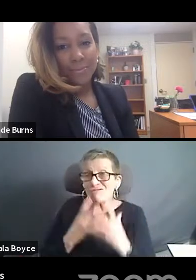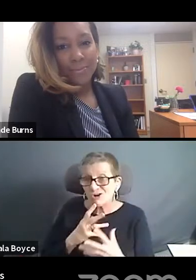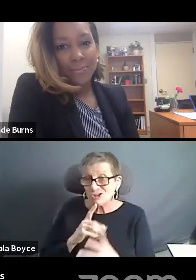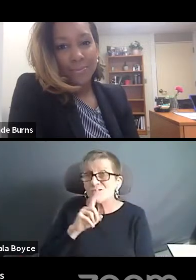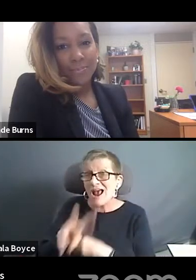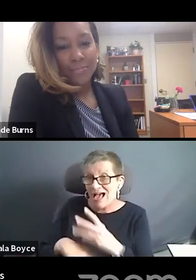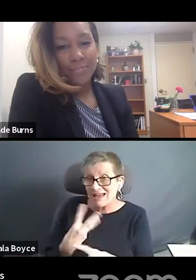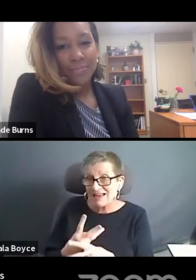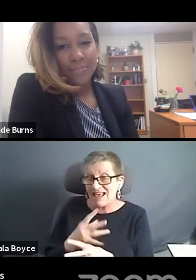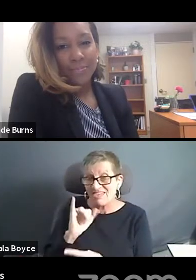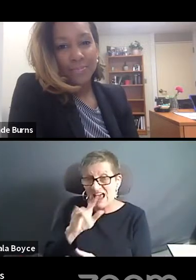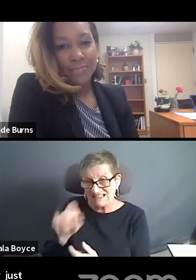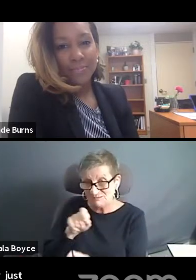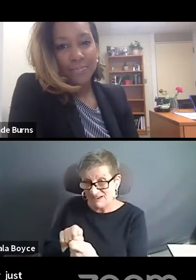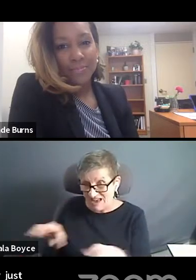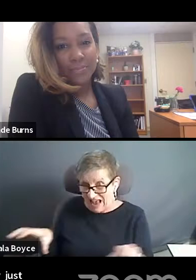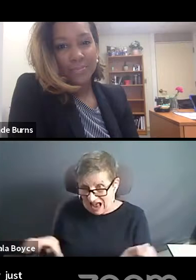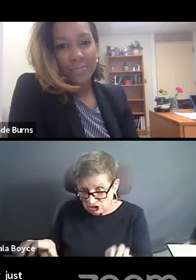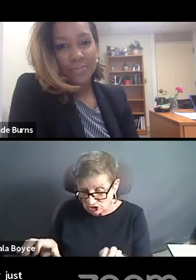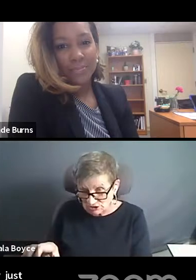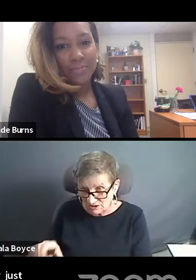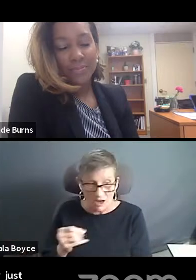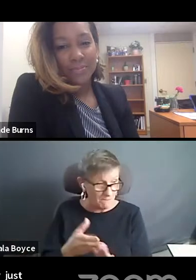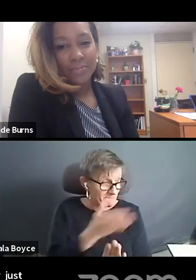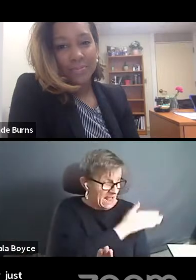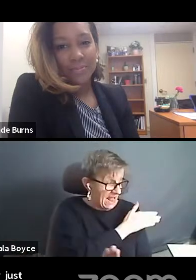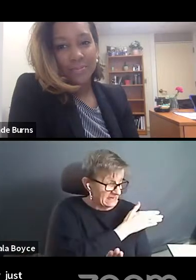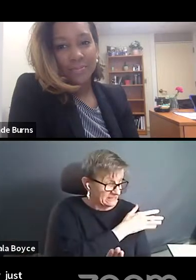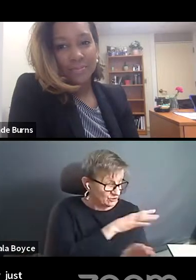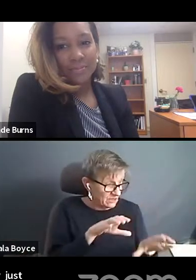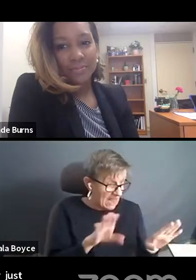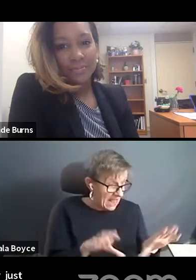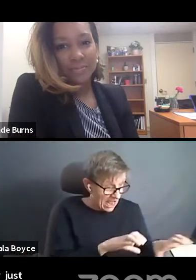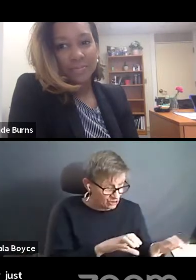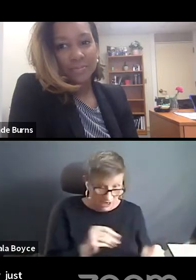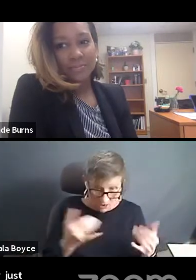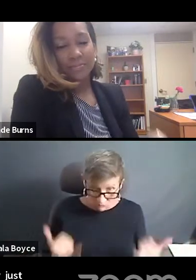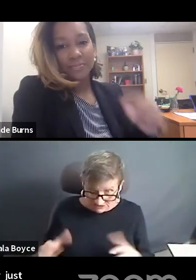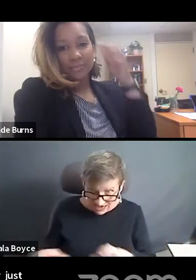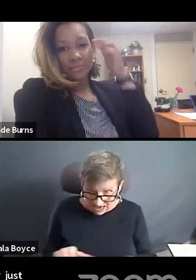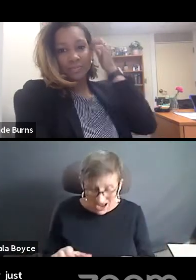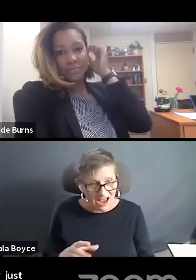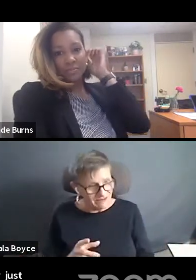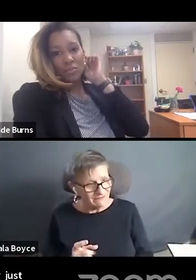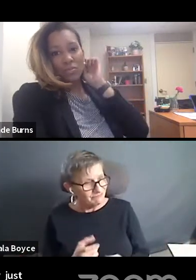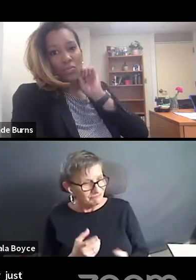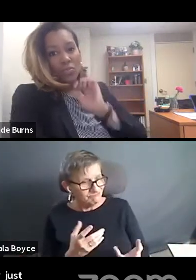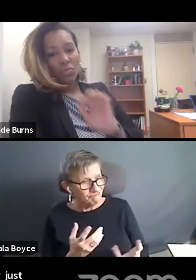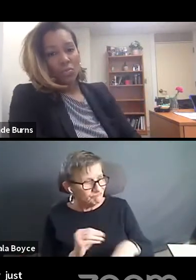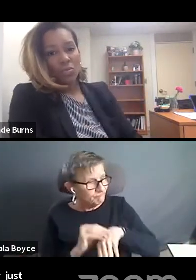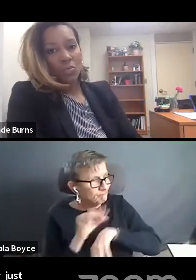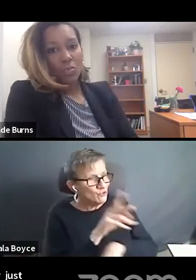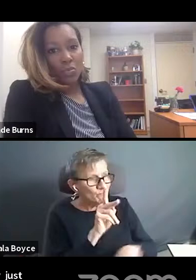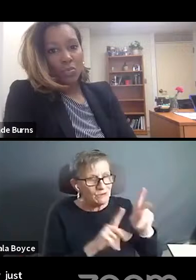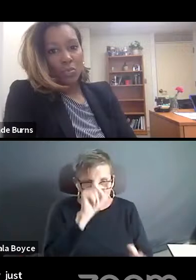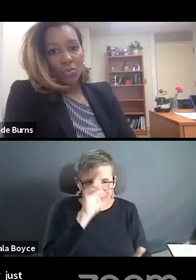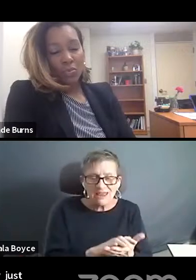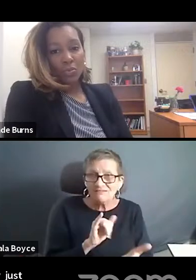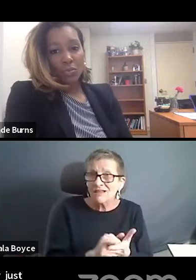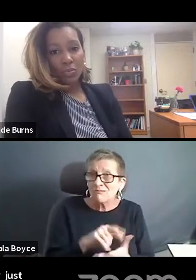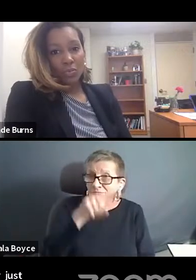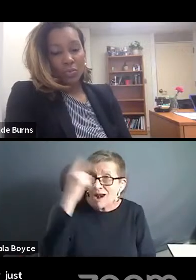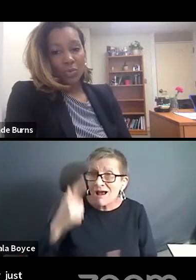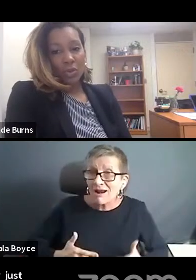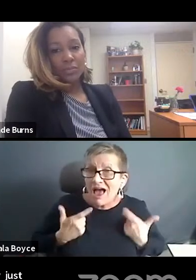that specific actions, both past and present, have contributed to people's beliefs that Black lives do not